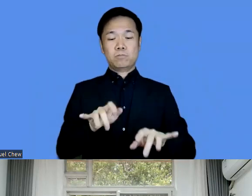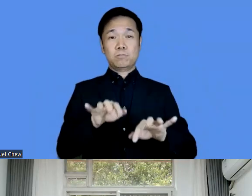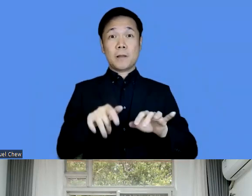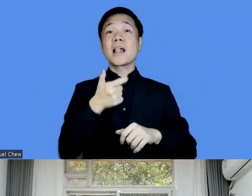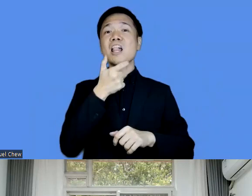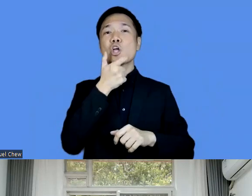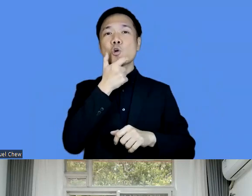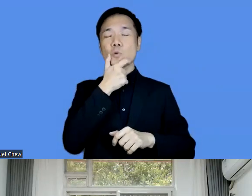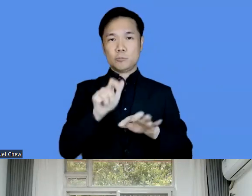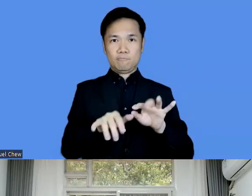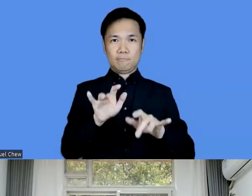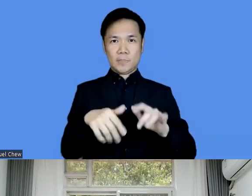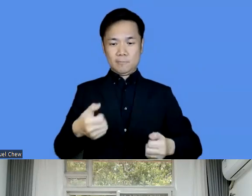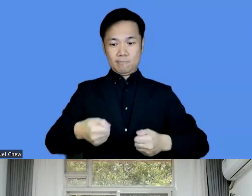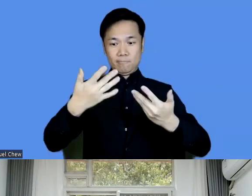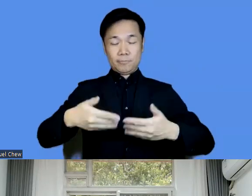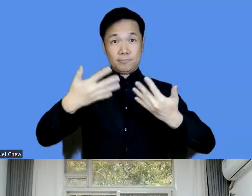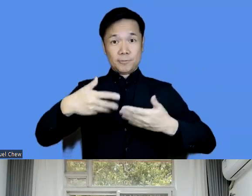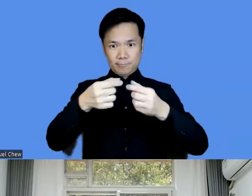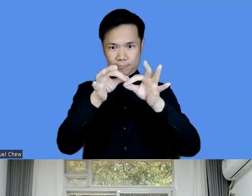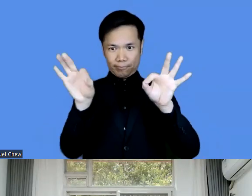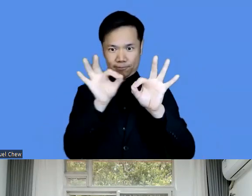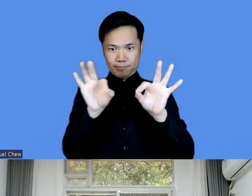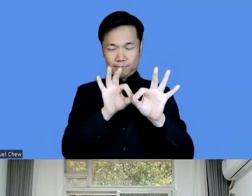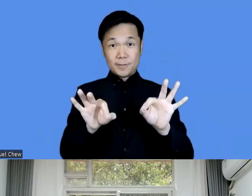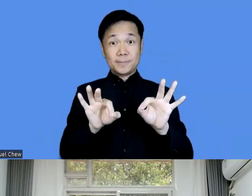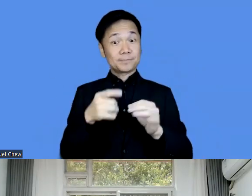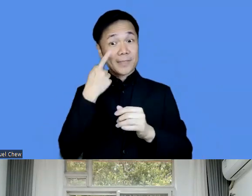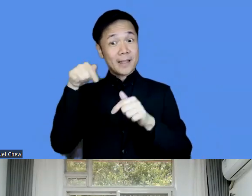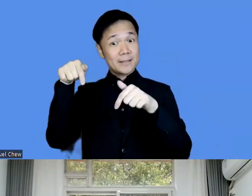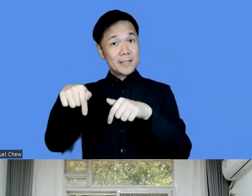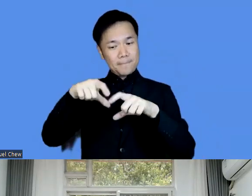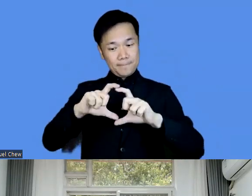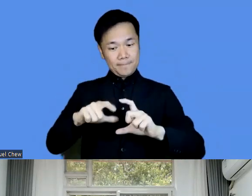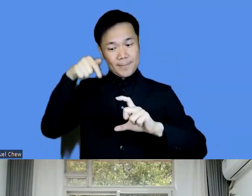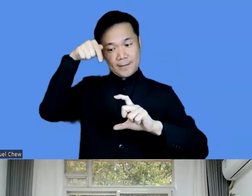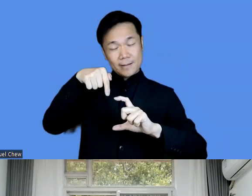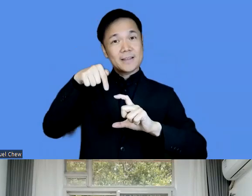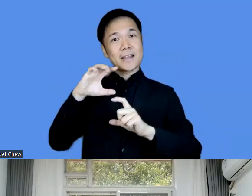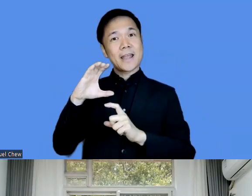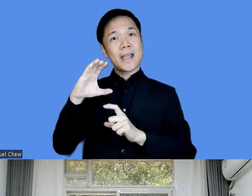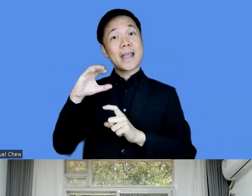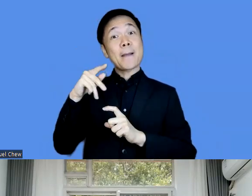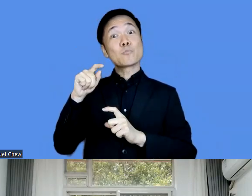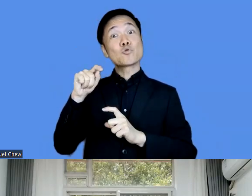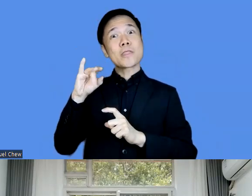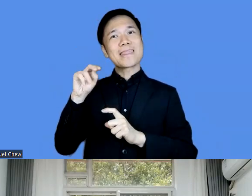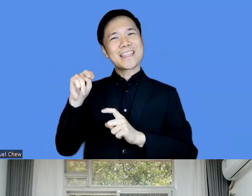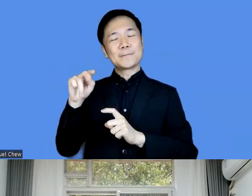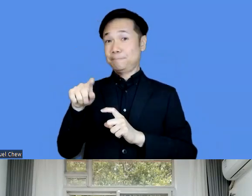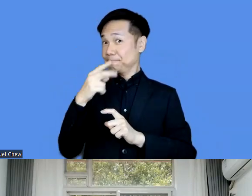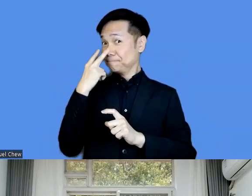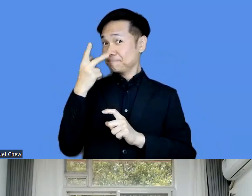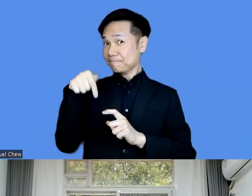can access to either through the captioning box located in the bottom of the